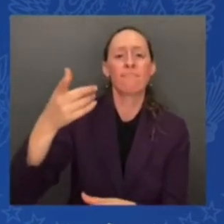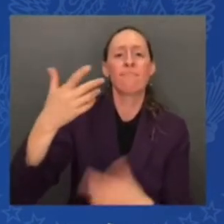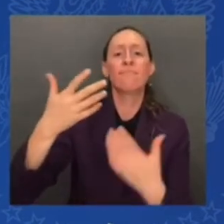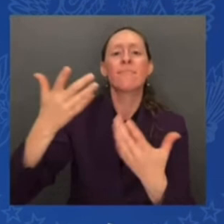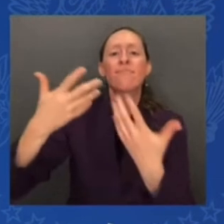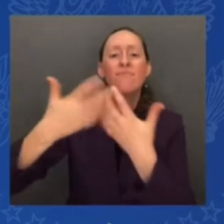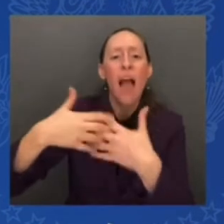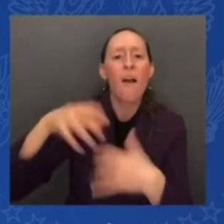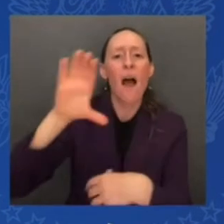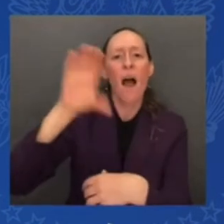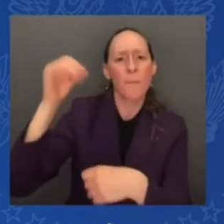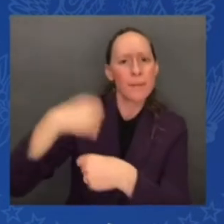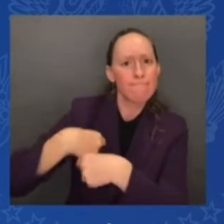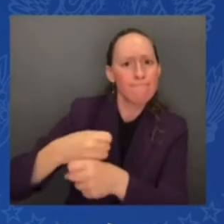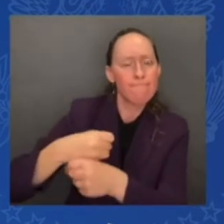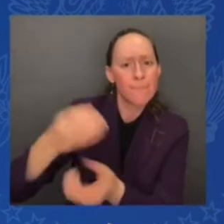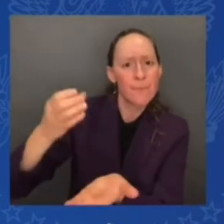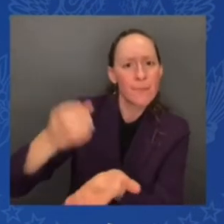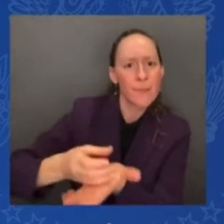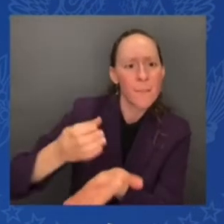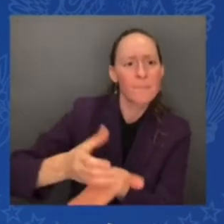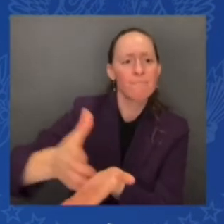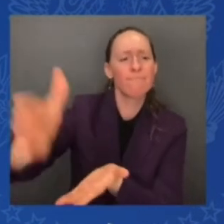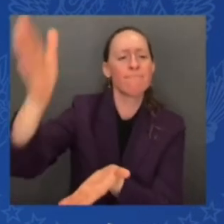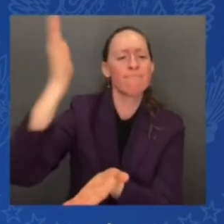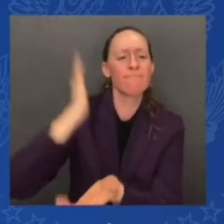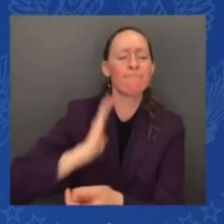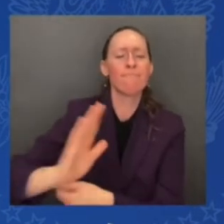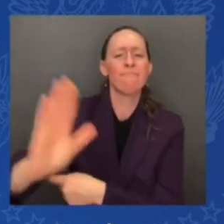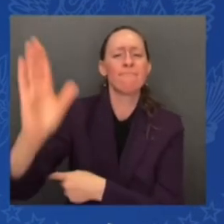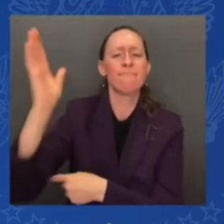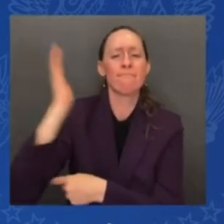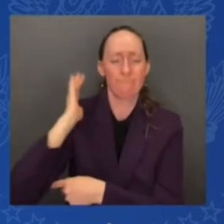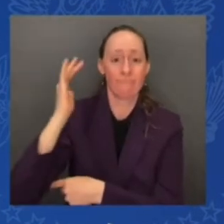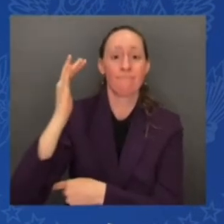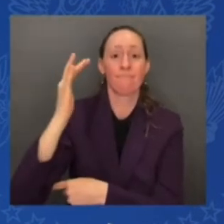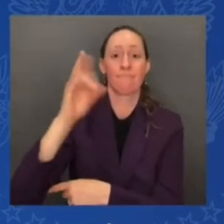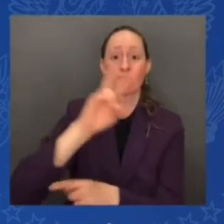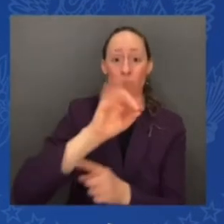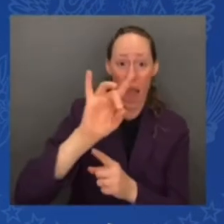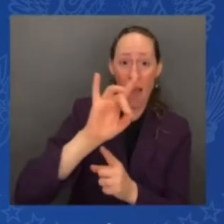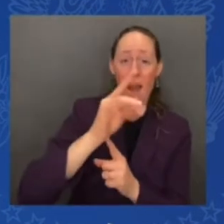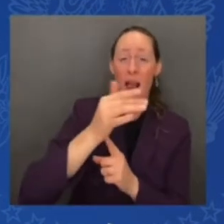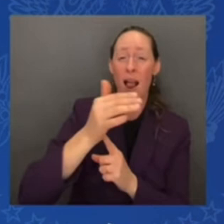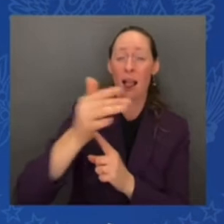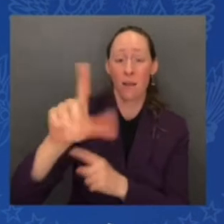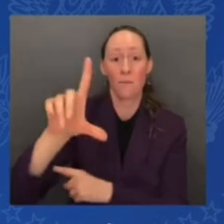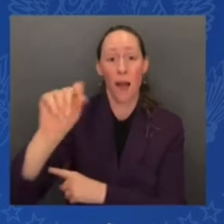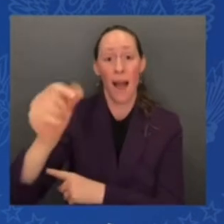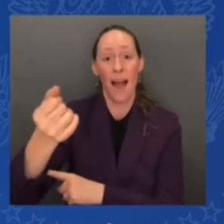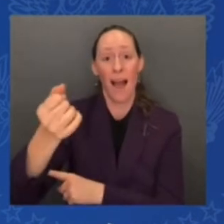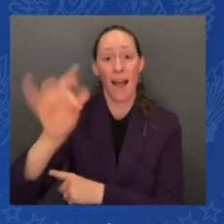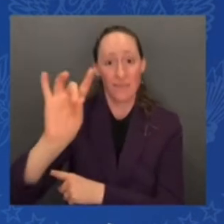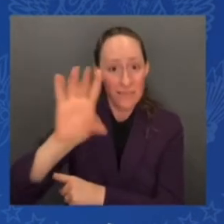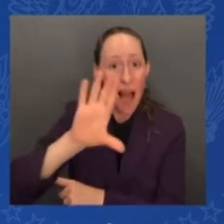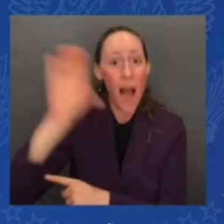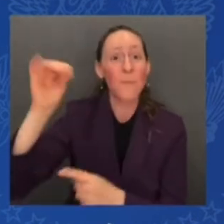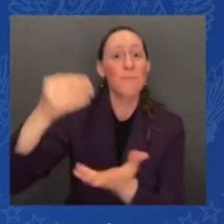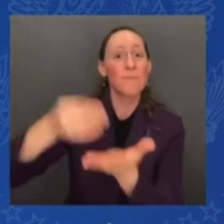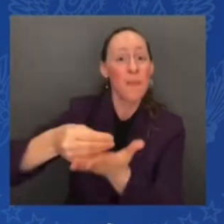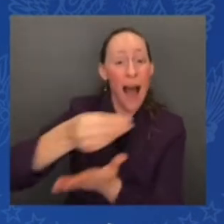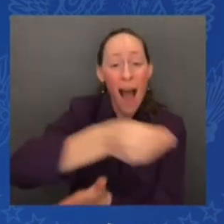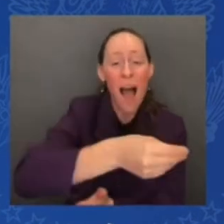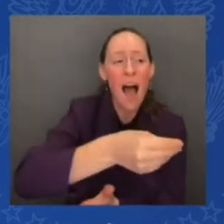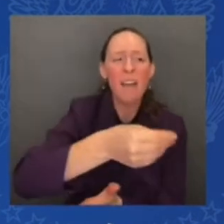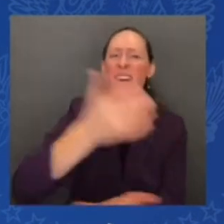site. It shut down after 3 years, laying off 100 workers. It's been idle ever since. Now it's